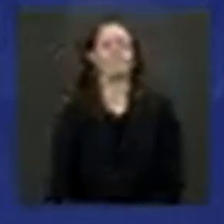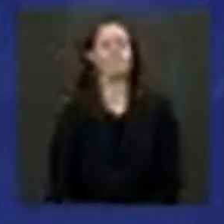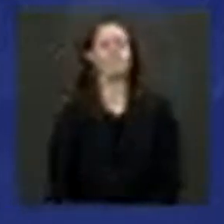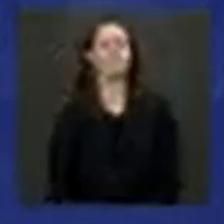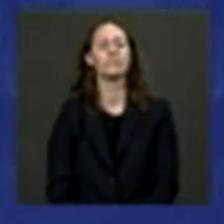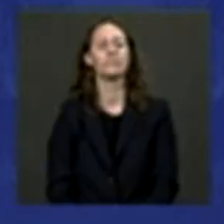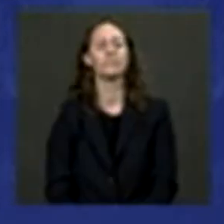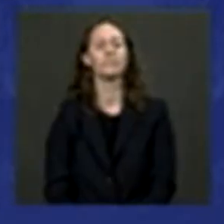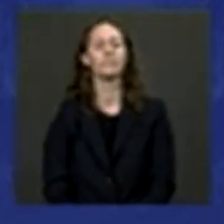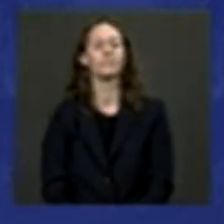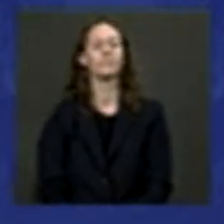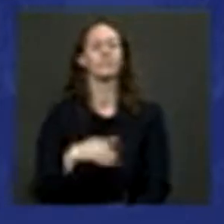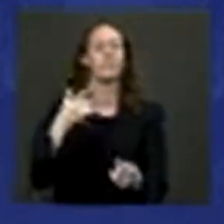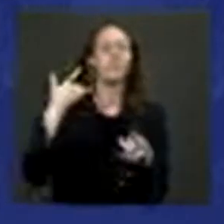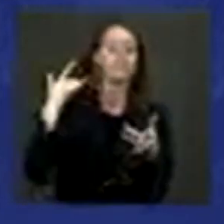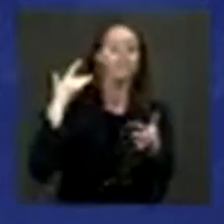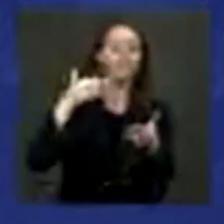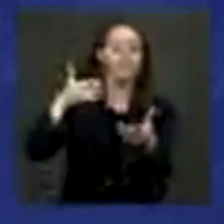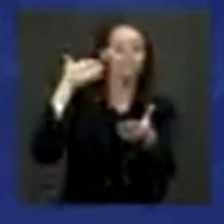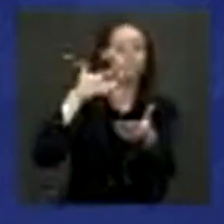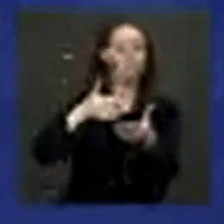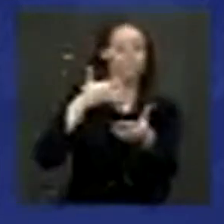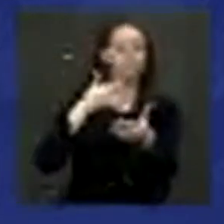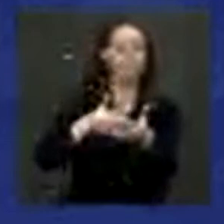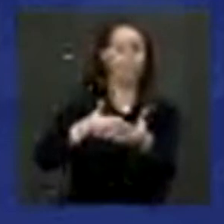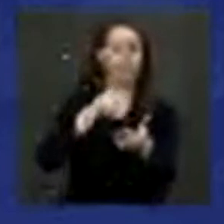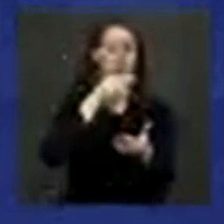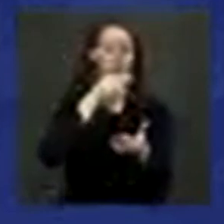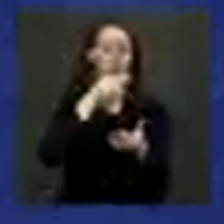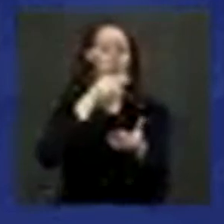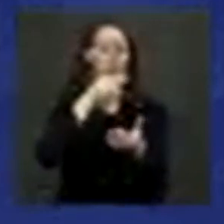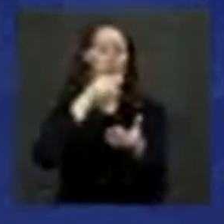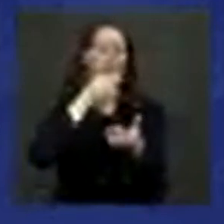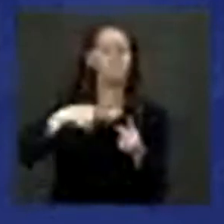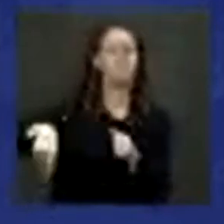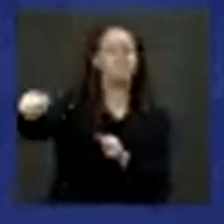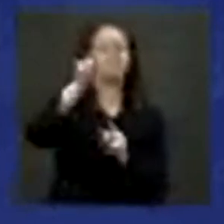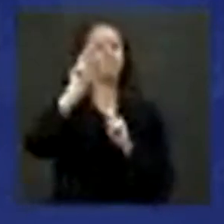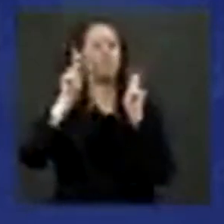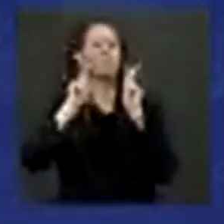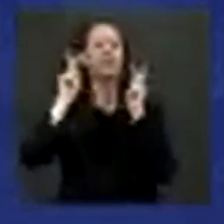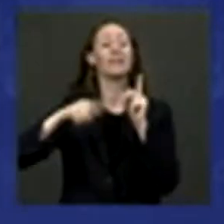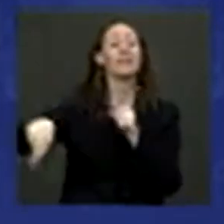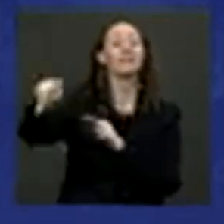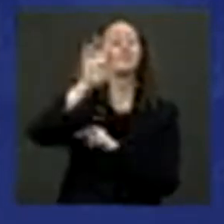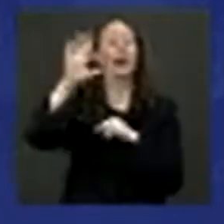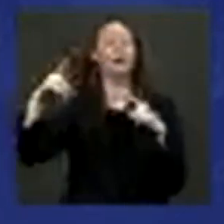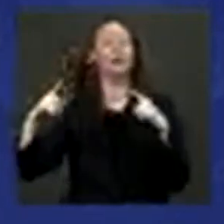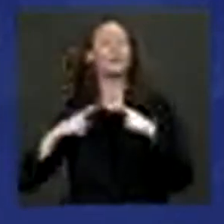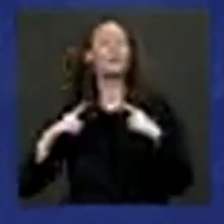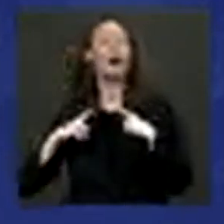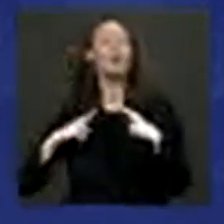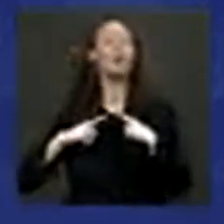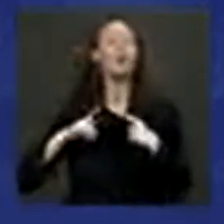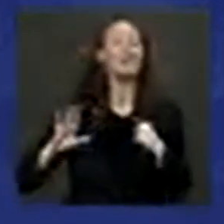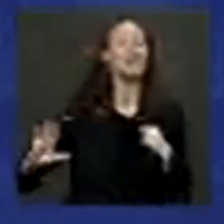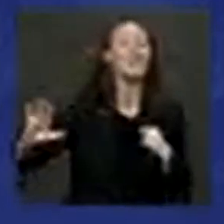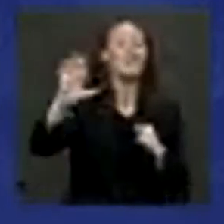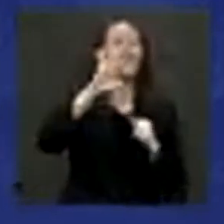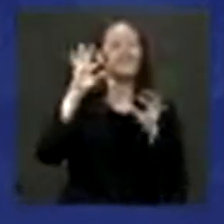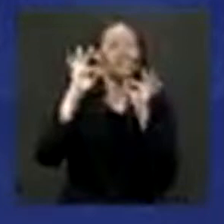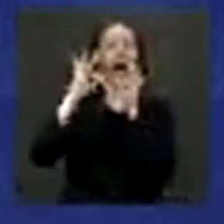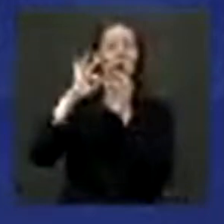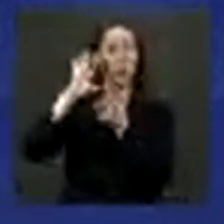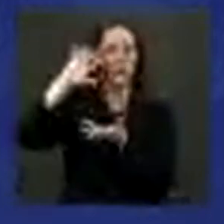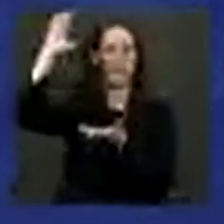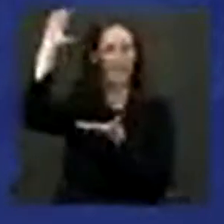date, people may see the value of their retirement accounts shrink. They may see interest rates go up, which will